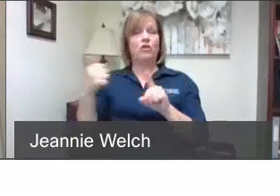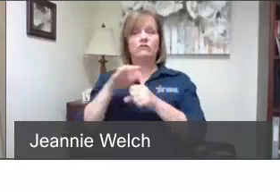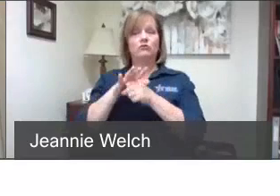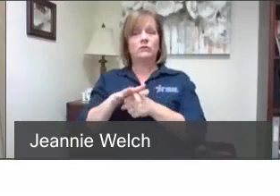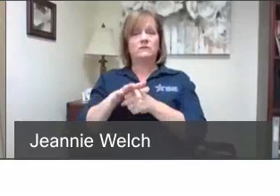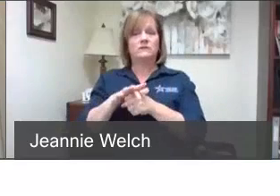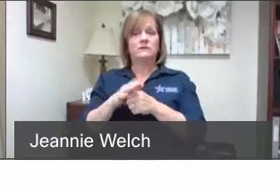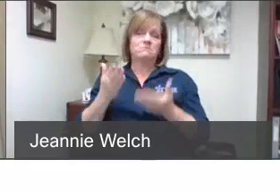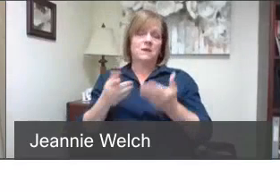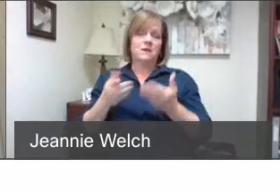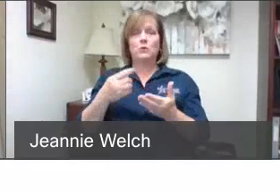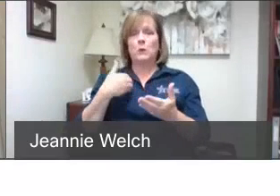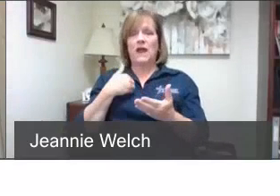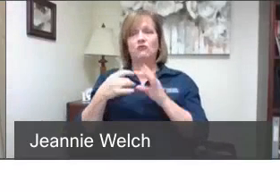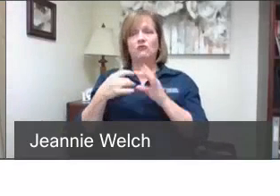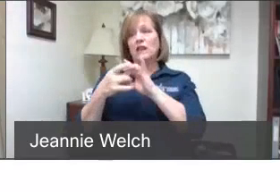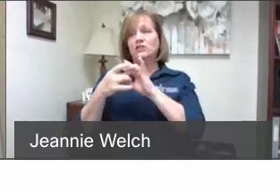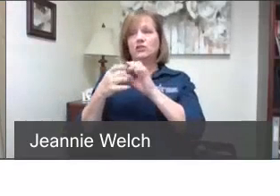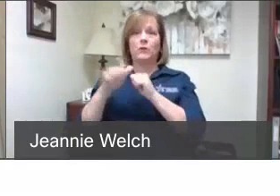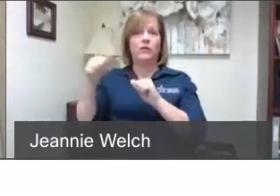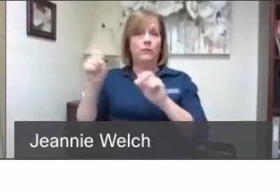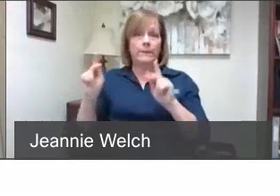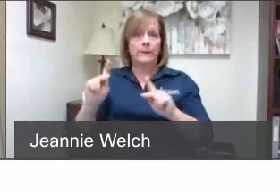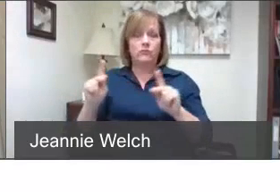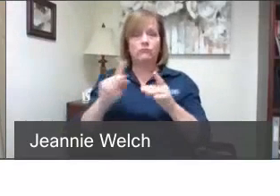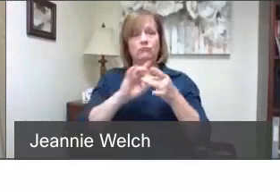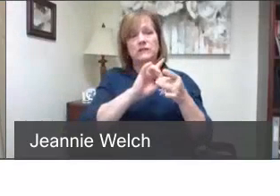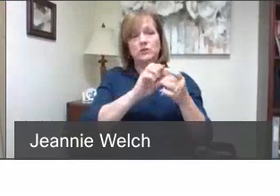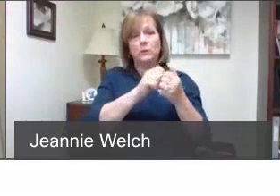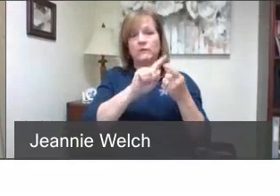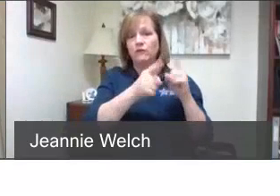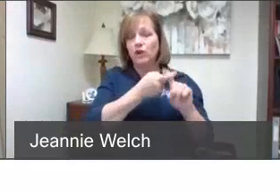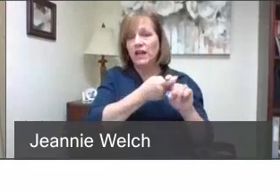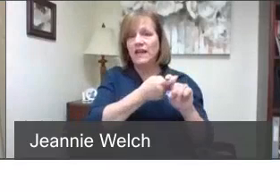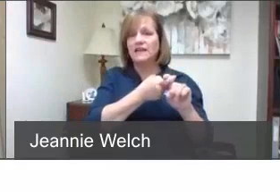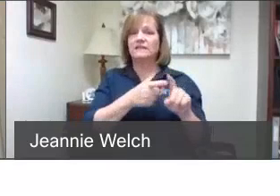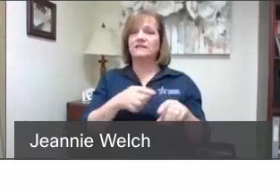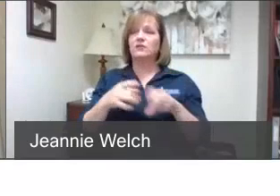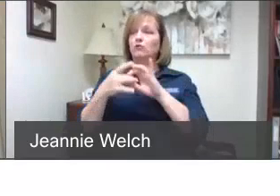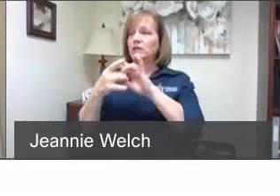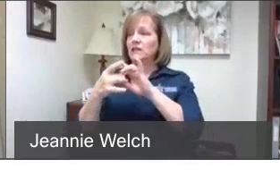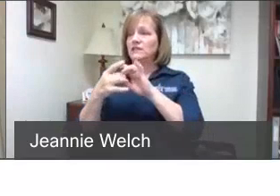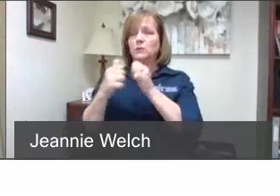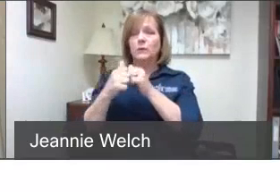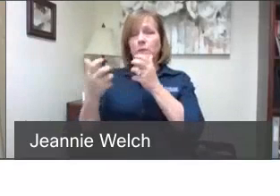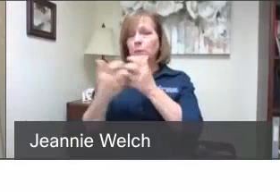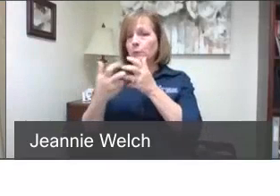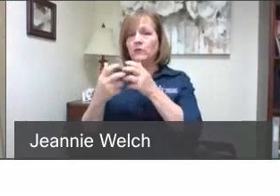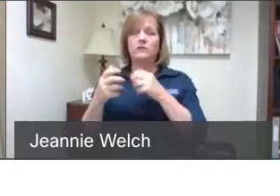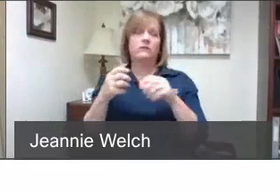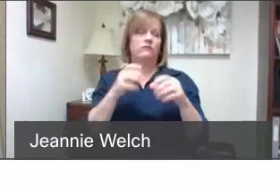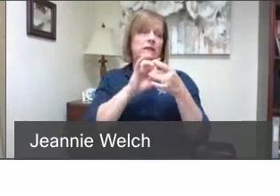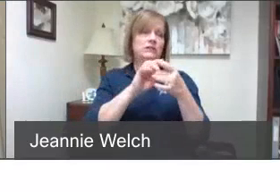interpersonal relationships you have, whether it's your relationships with your friends, your other